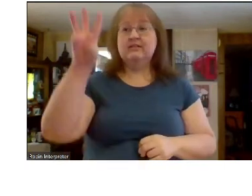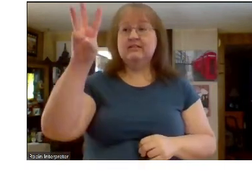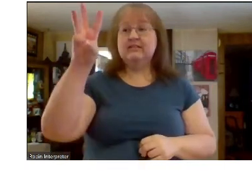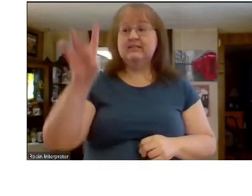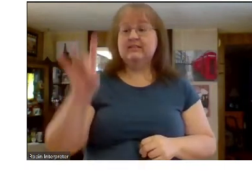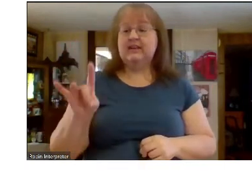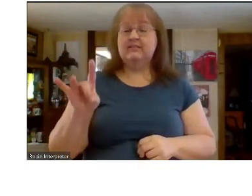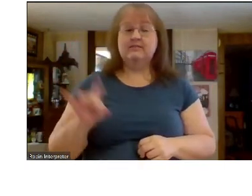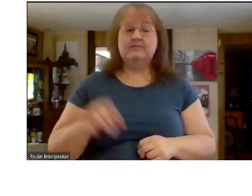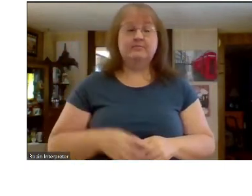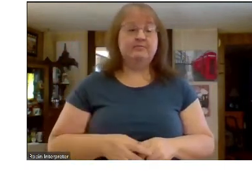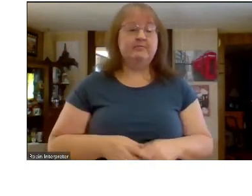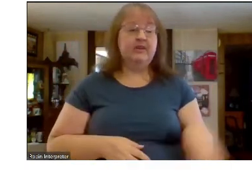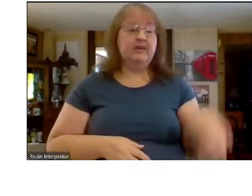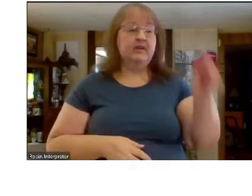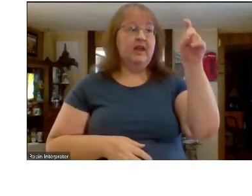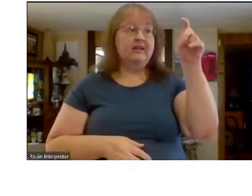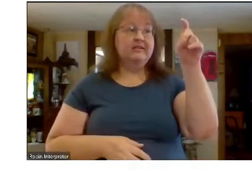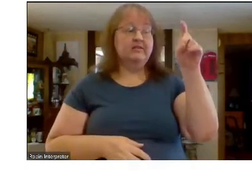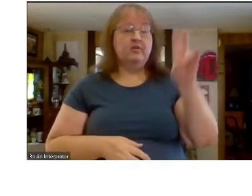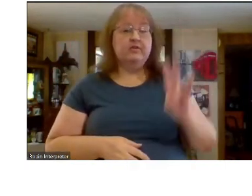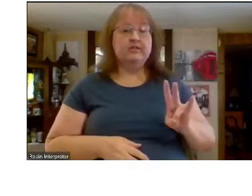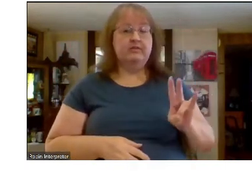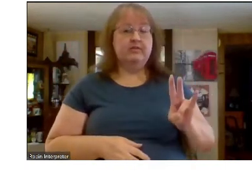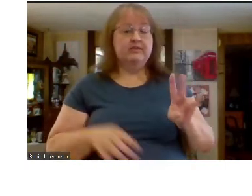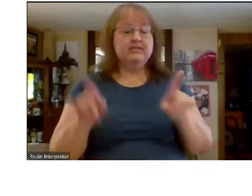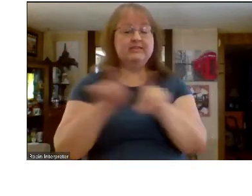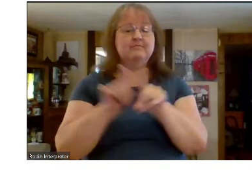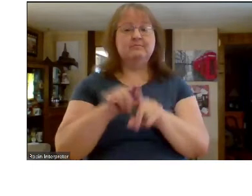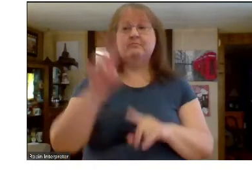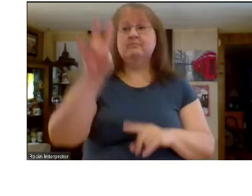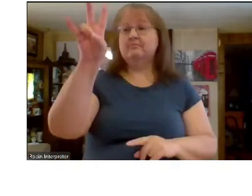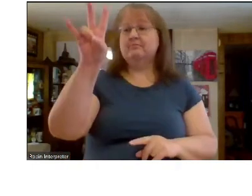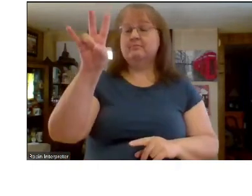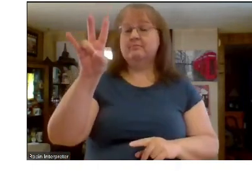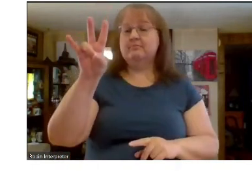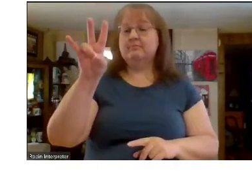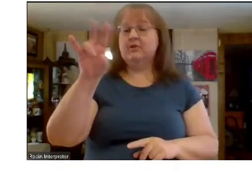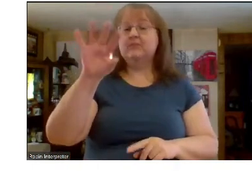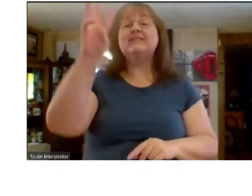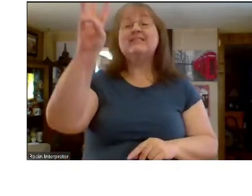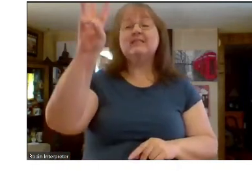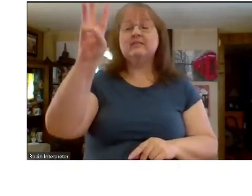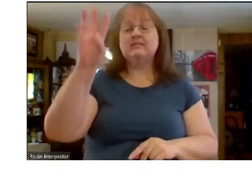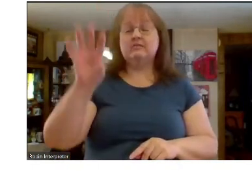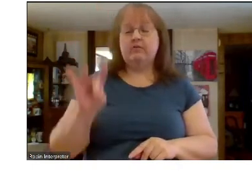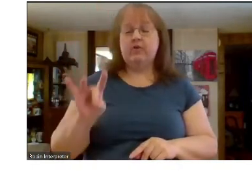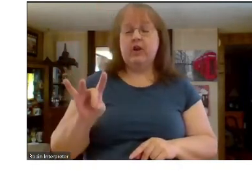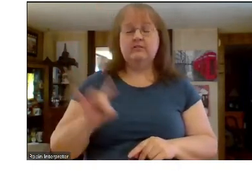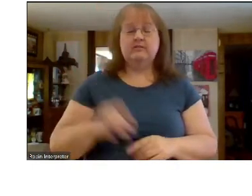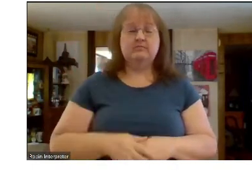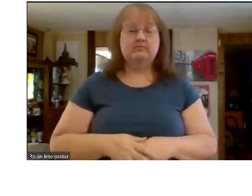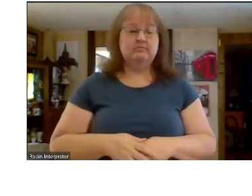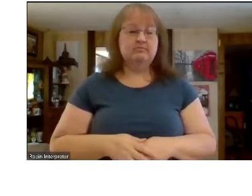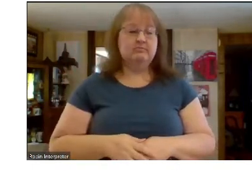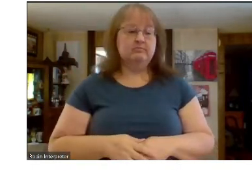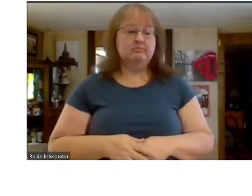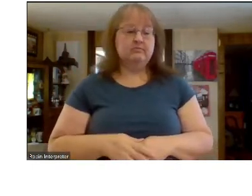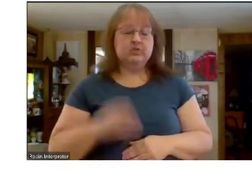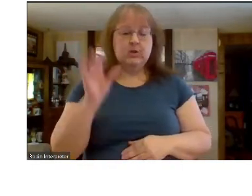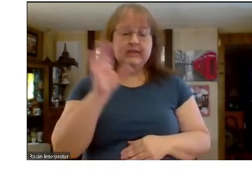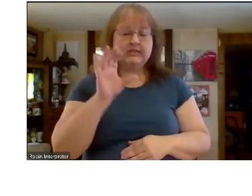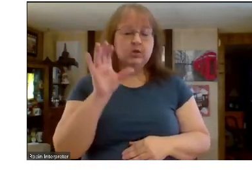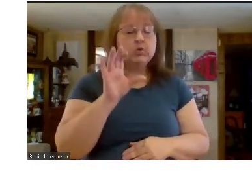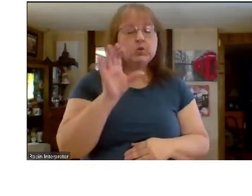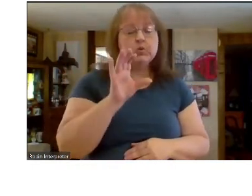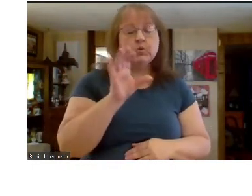second ratio. So 6 out of 8. We're saying x over 7 is the same thing as 6 over 8. Now let's go ahead